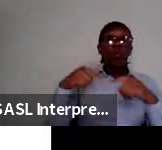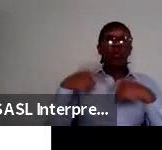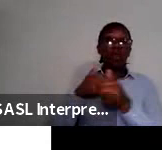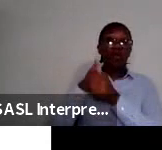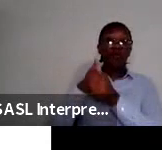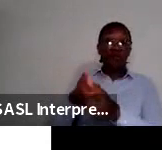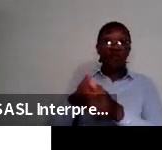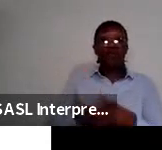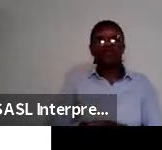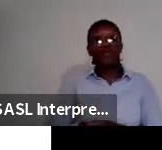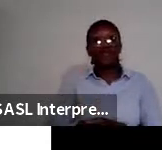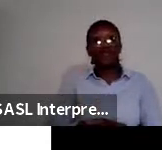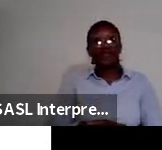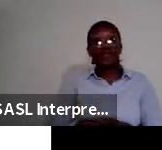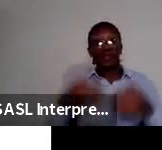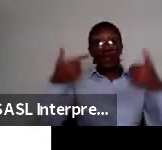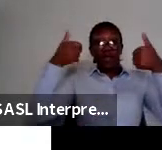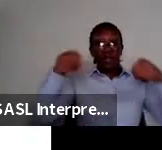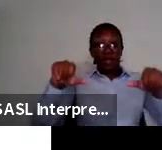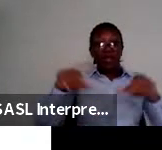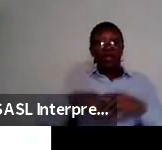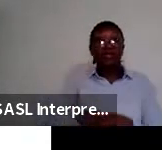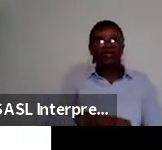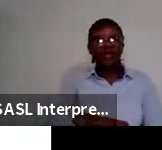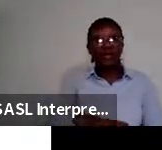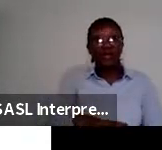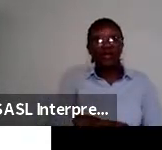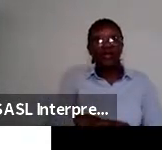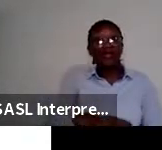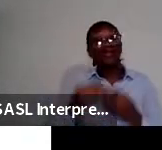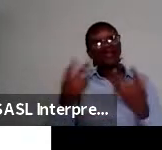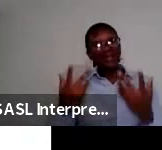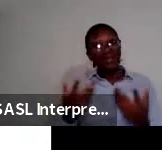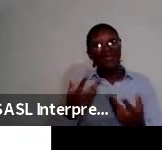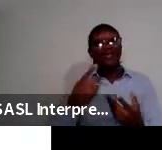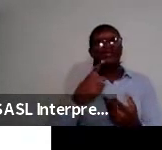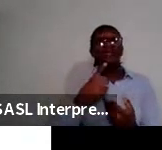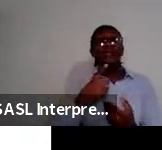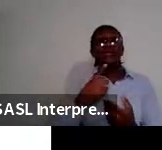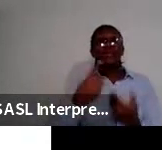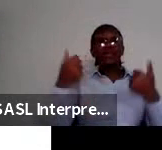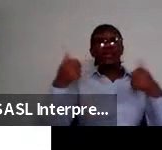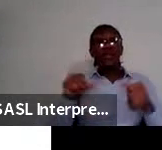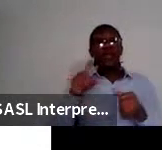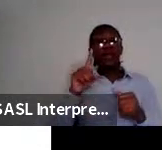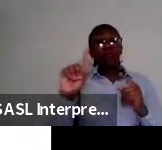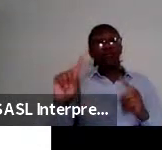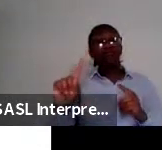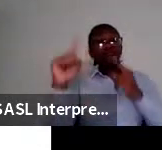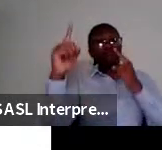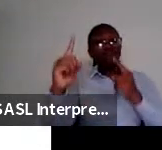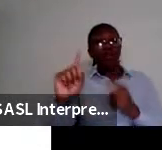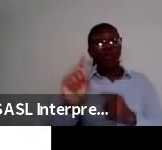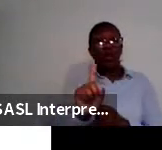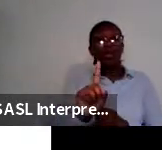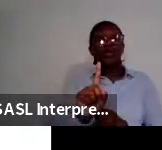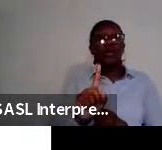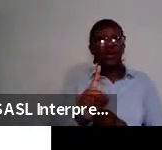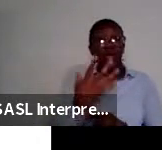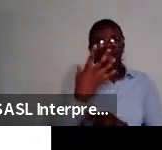The second part is the one that actually deals with the issue of